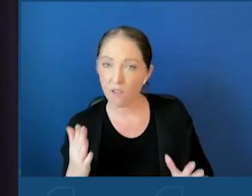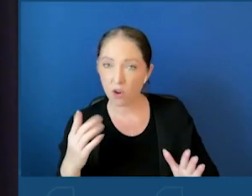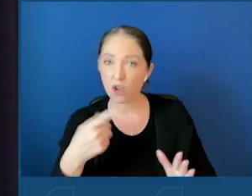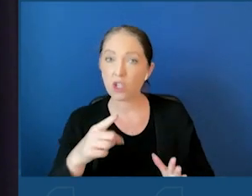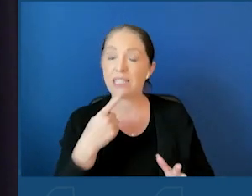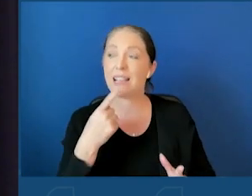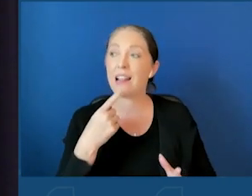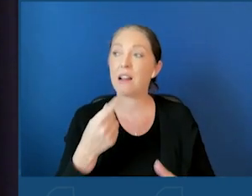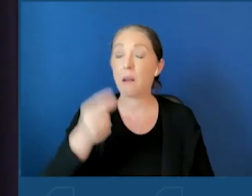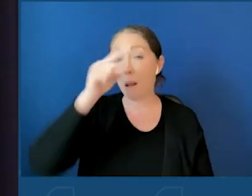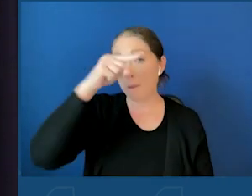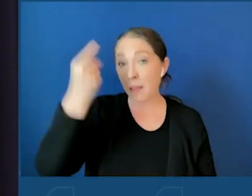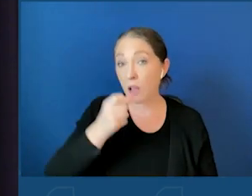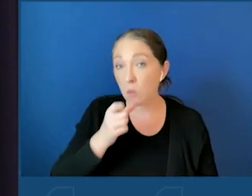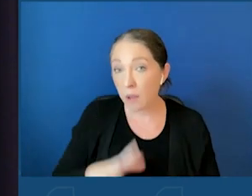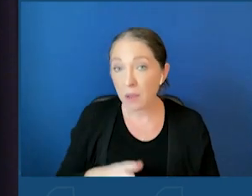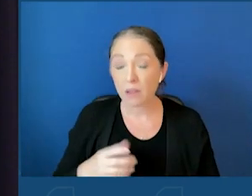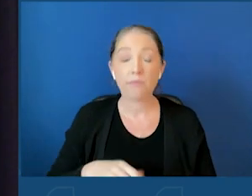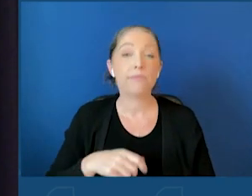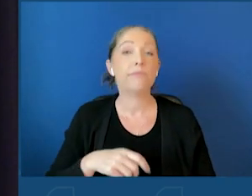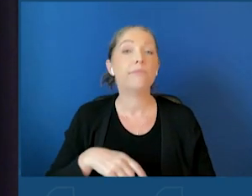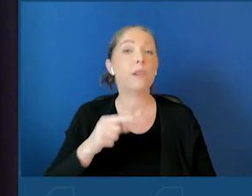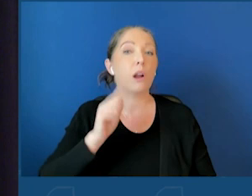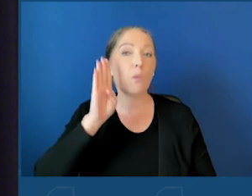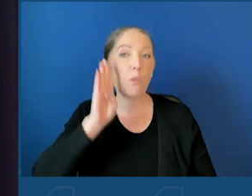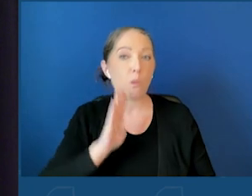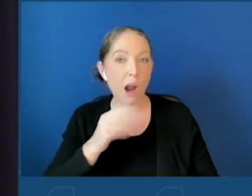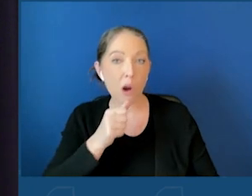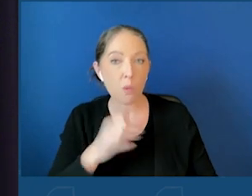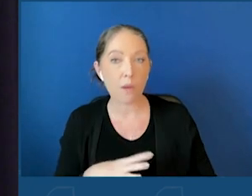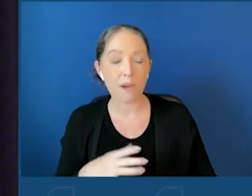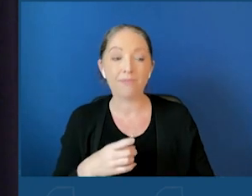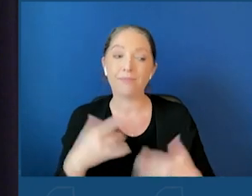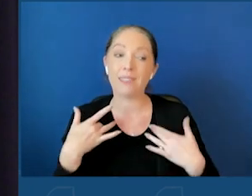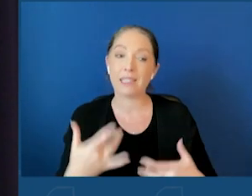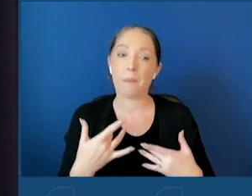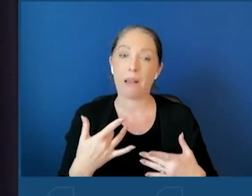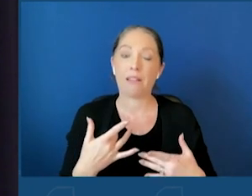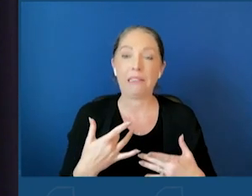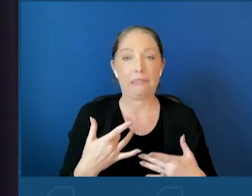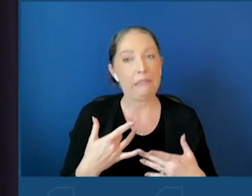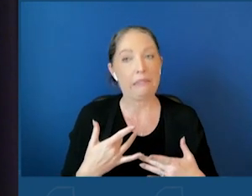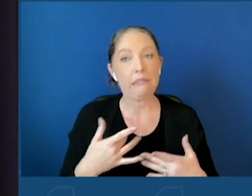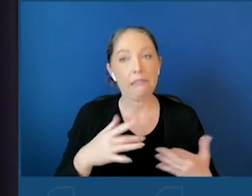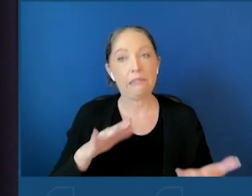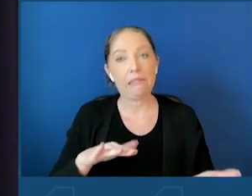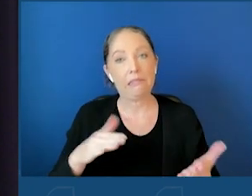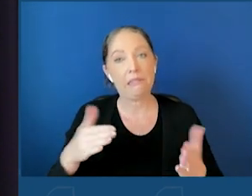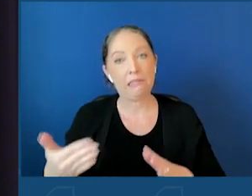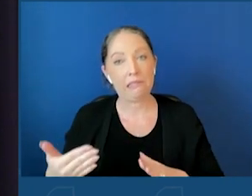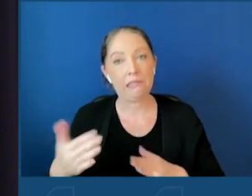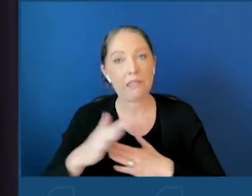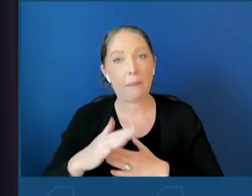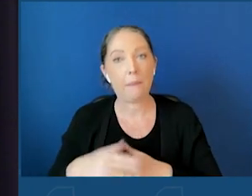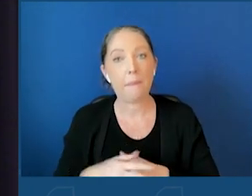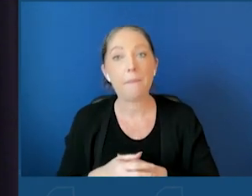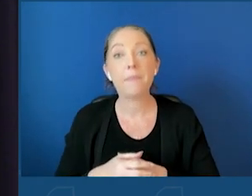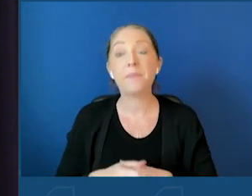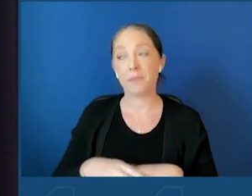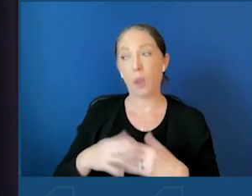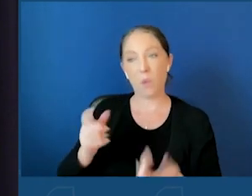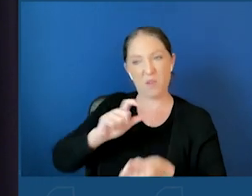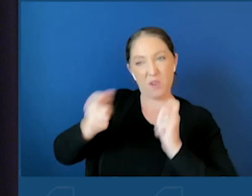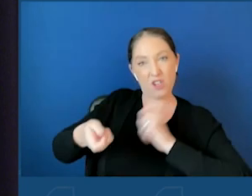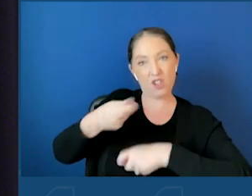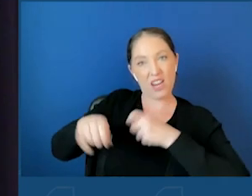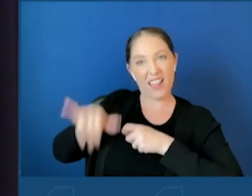people are usually at the brunt of this crisis. Here in New York State, which we will change starting today, but here in New York